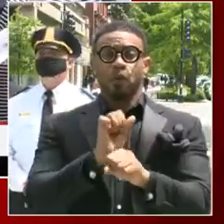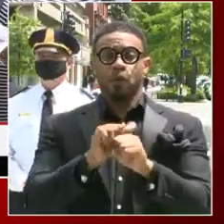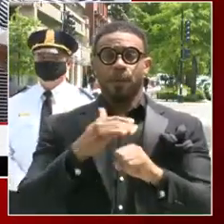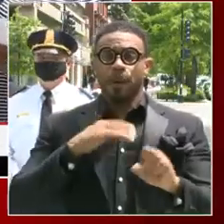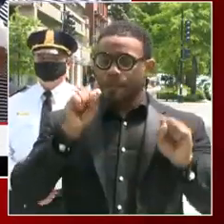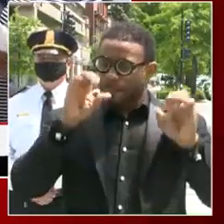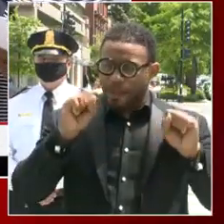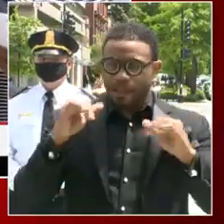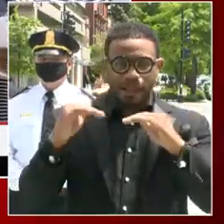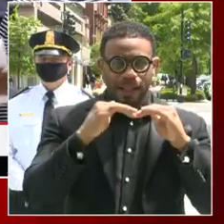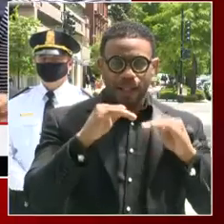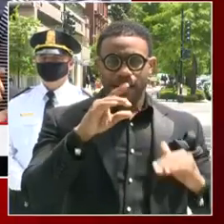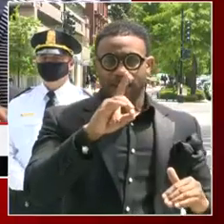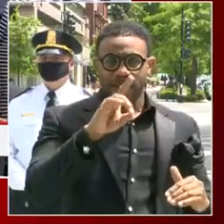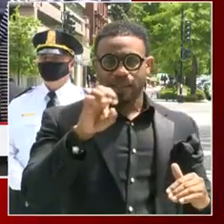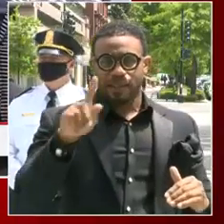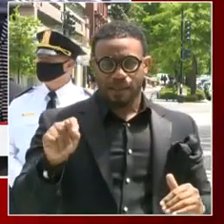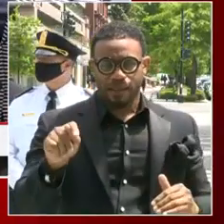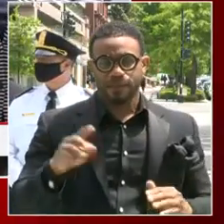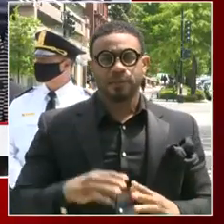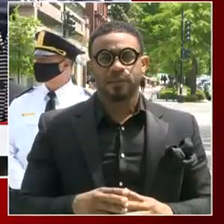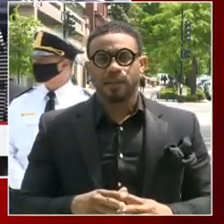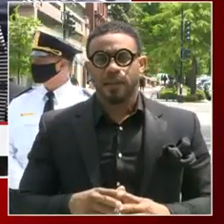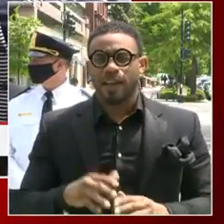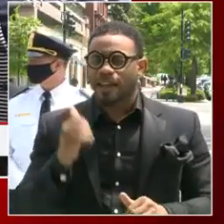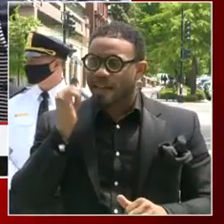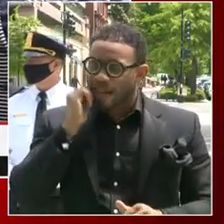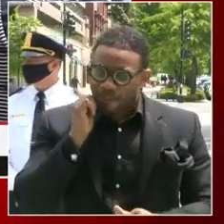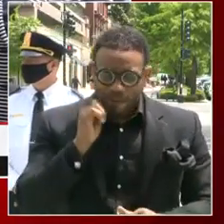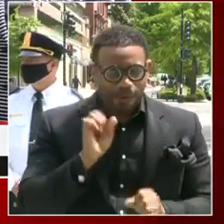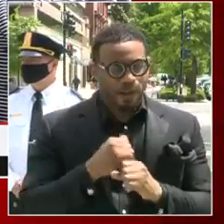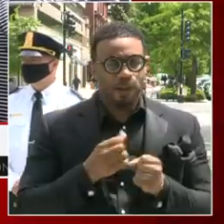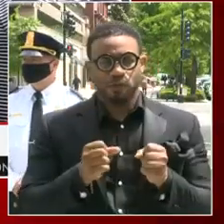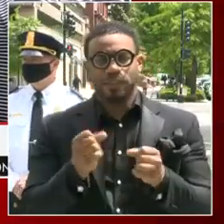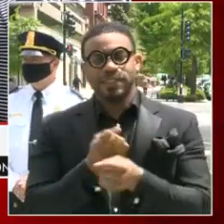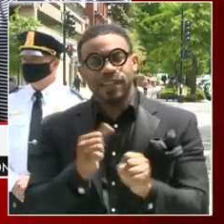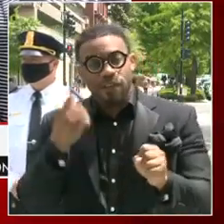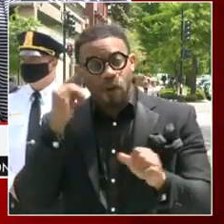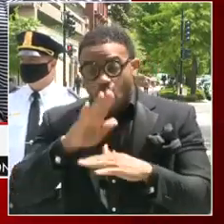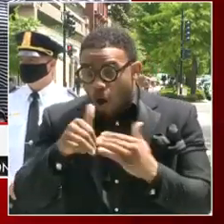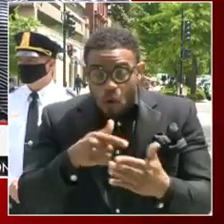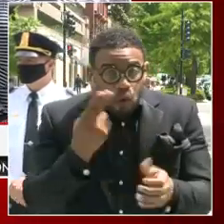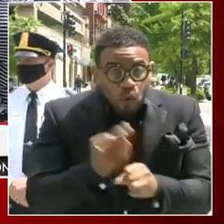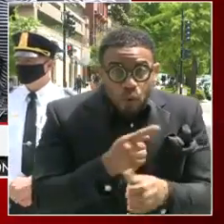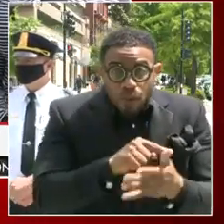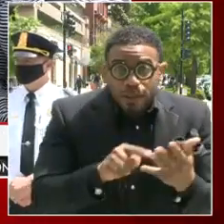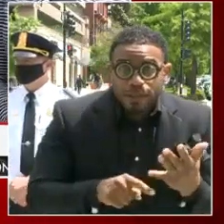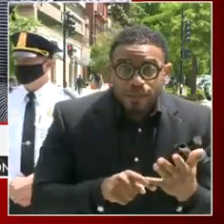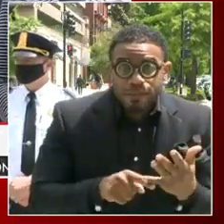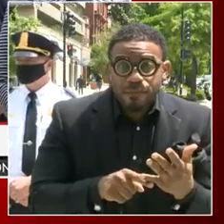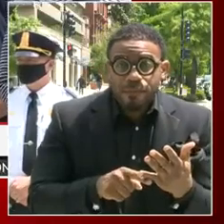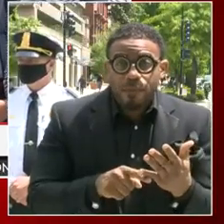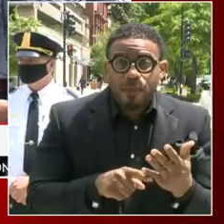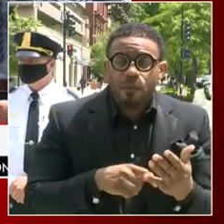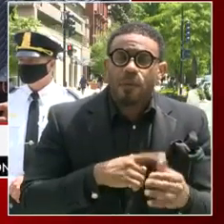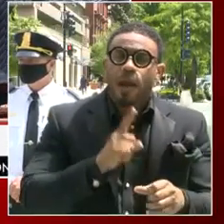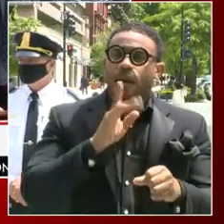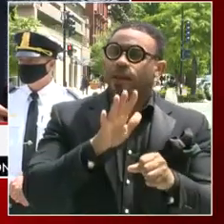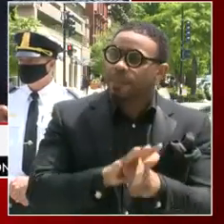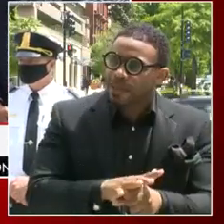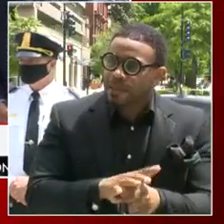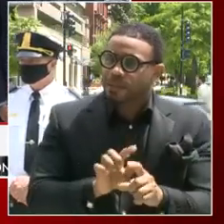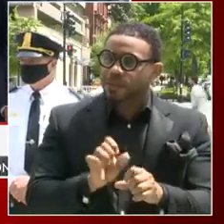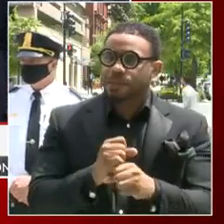my amazing colleagues at DDOT and every day that makes our streets safer for all who use them. We are committed